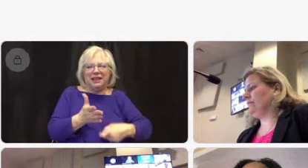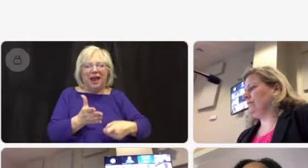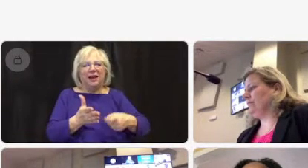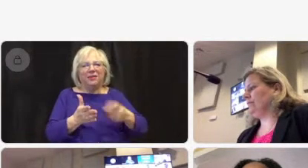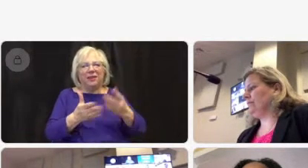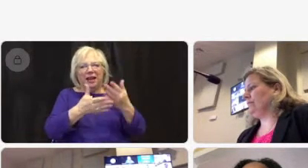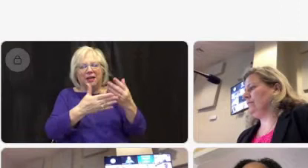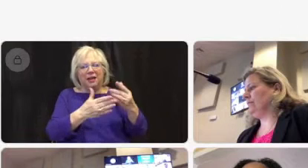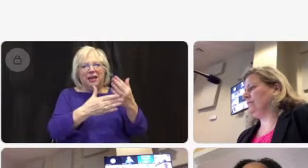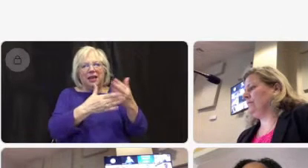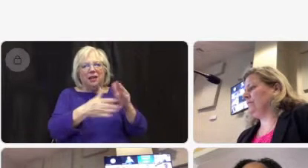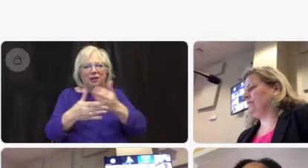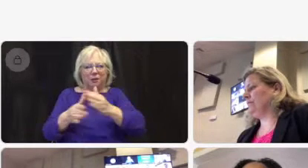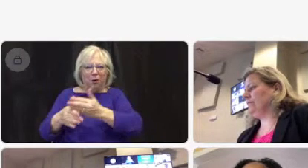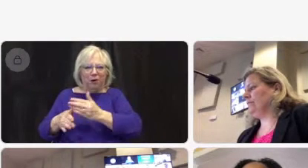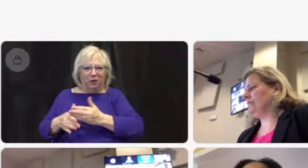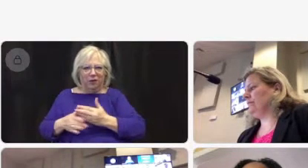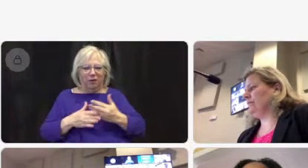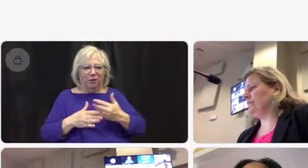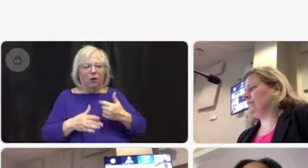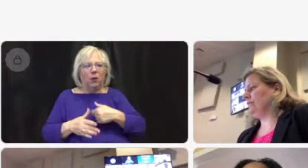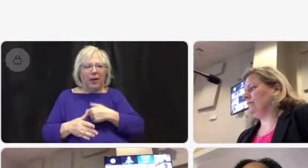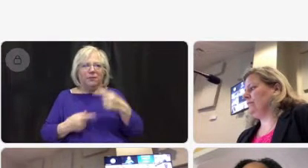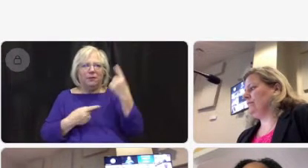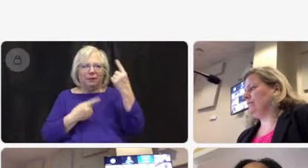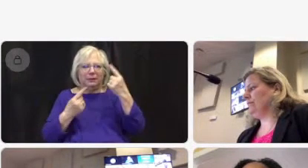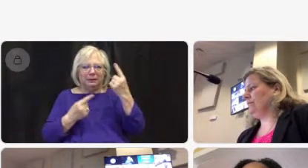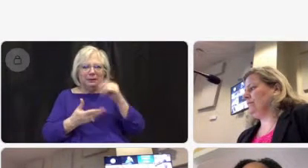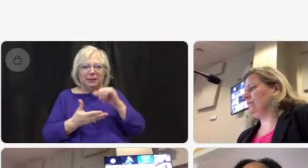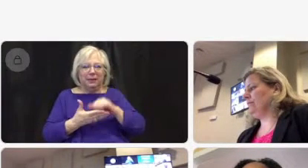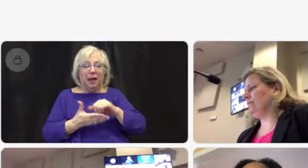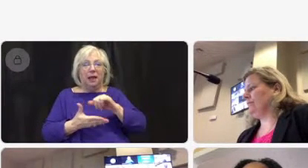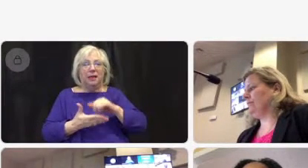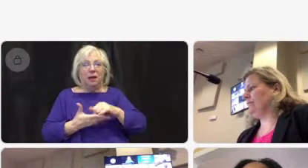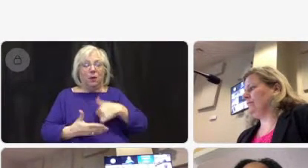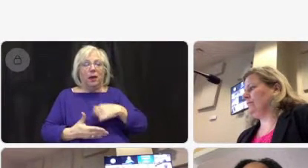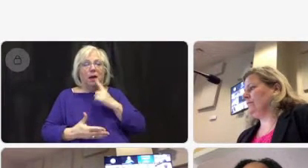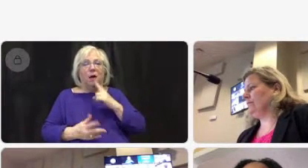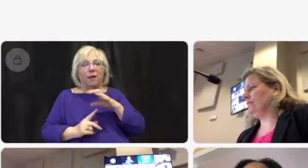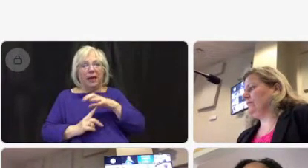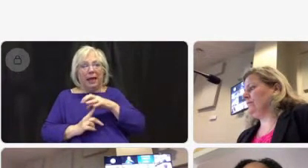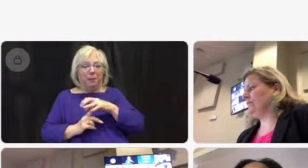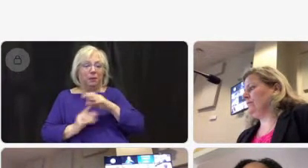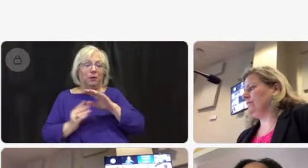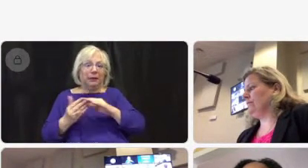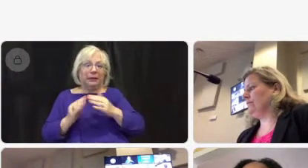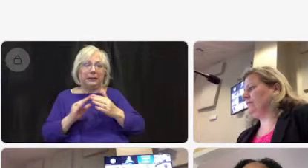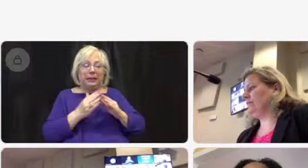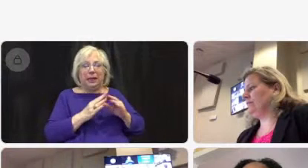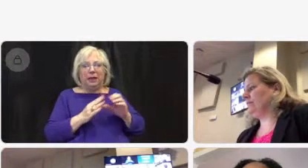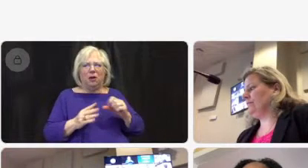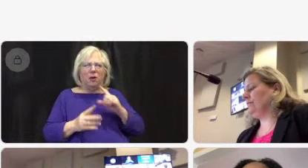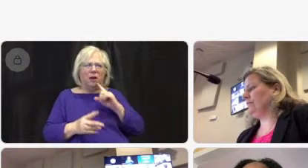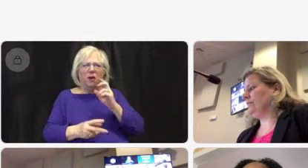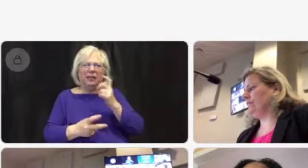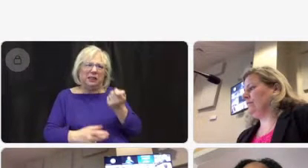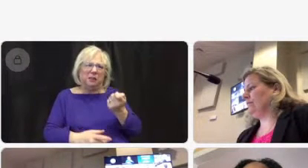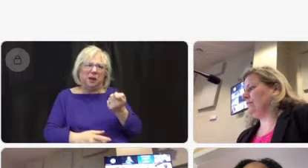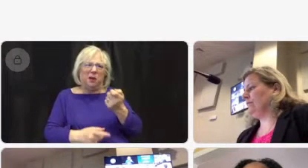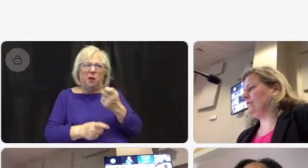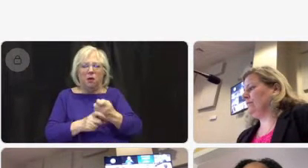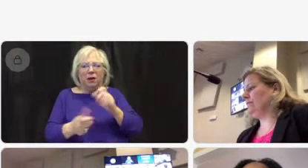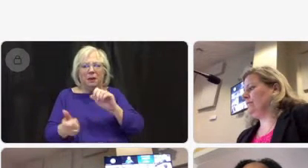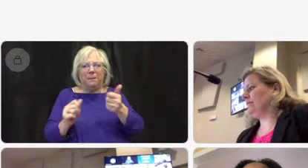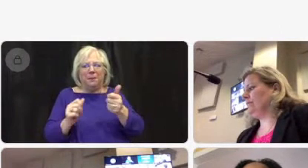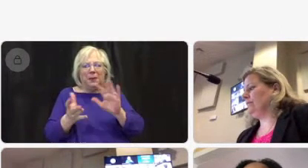it dispersed. So we have to take that into account, that we are the capital city, and so it's kind of hard to compare us to other